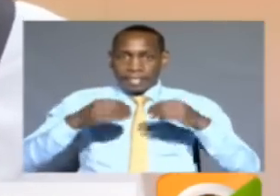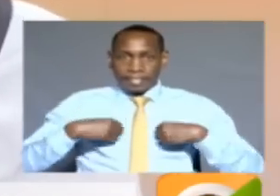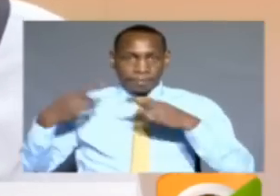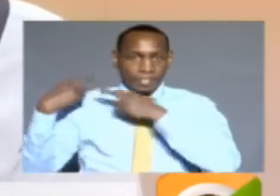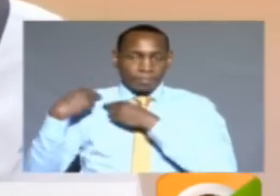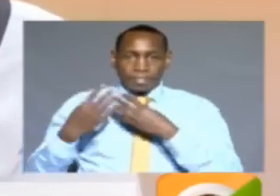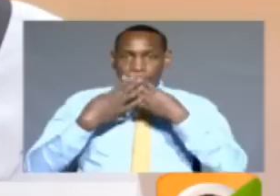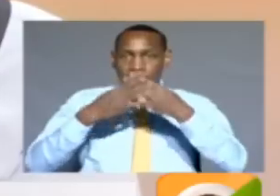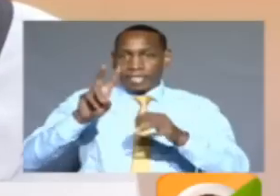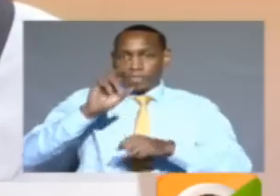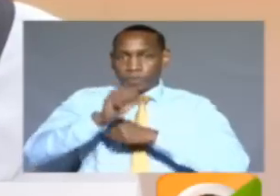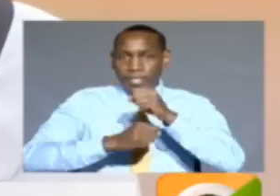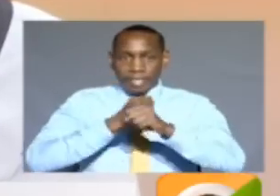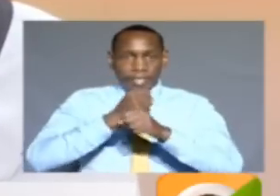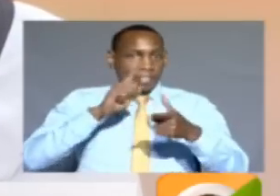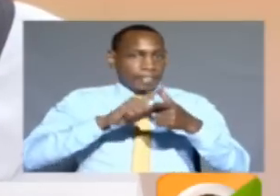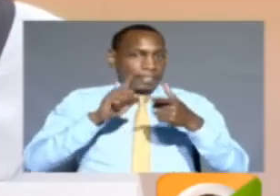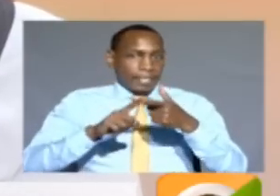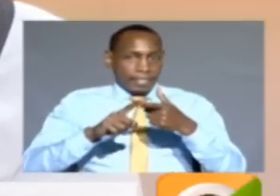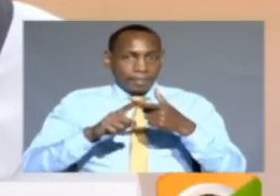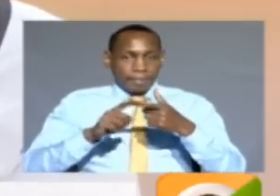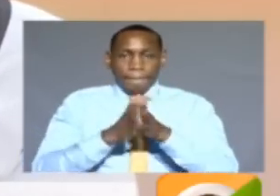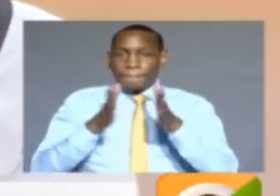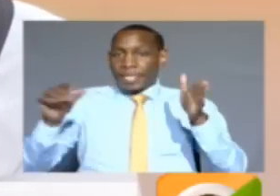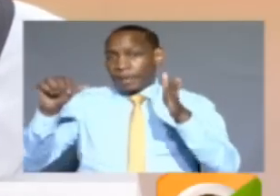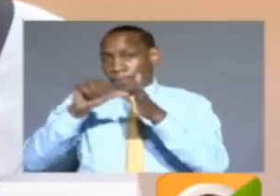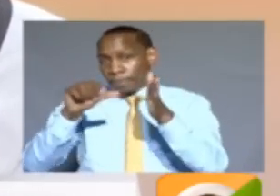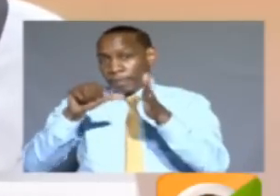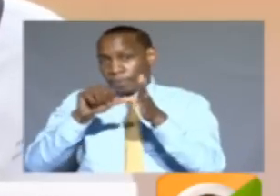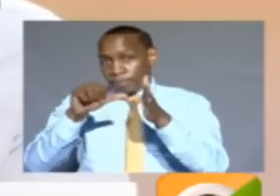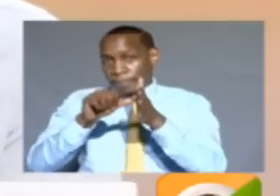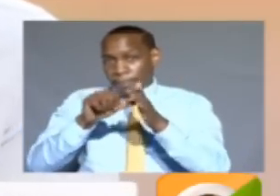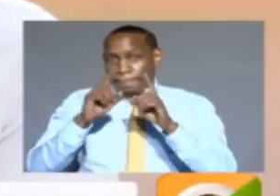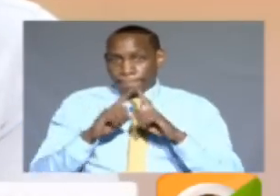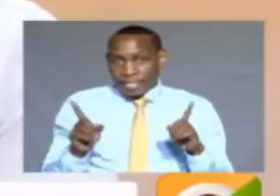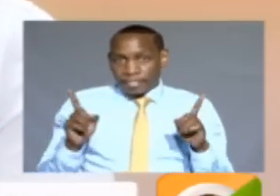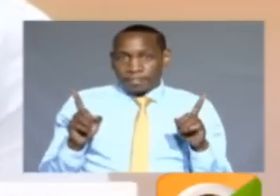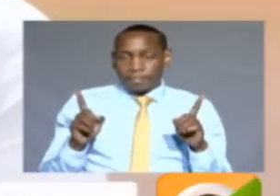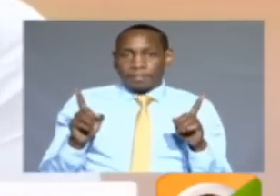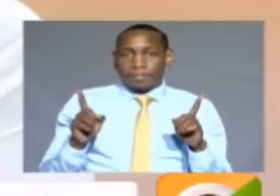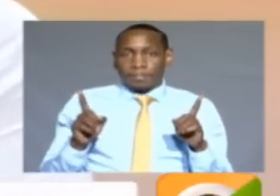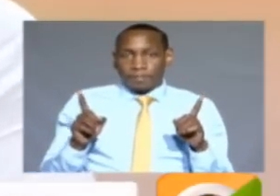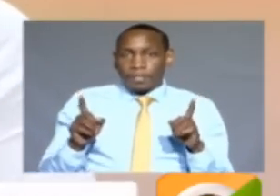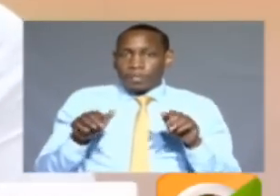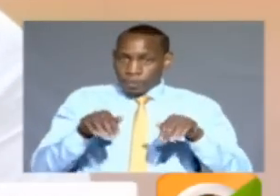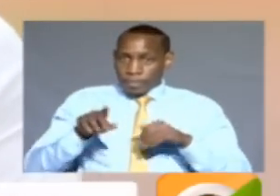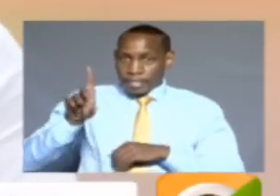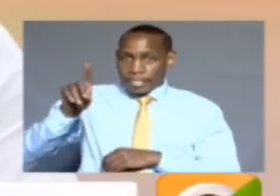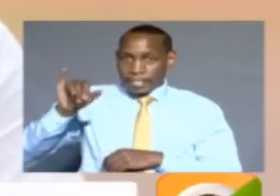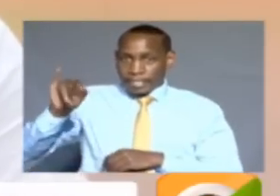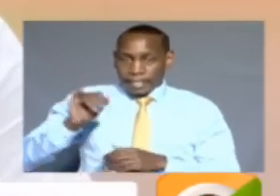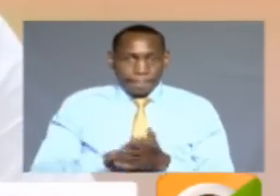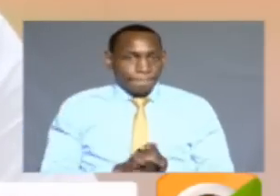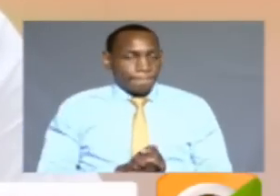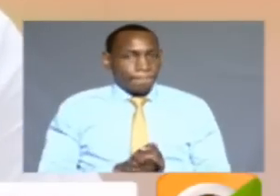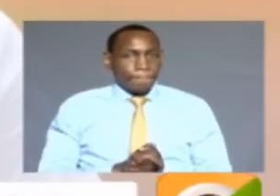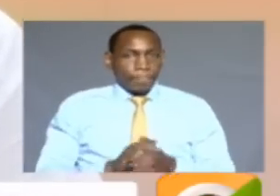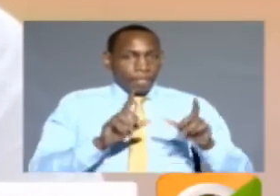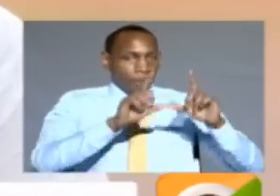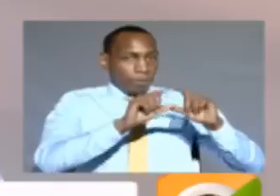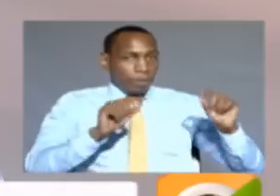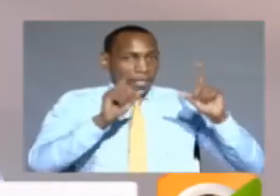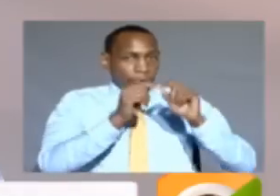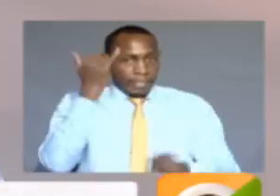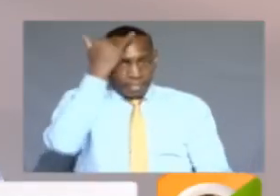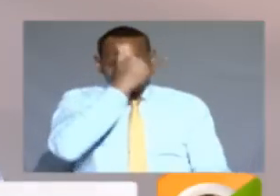2 years, then it'll be big trouble and bad image for DCI. Francis, there's something Yvonne said at